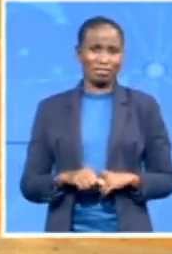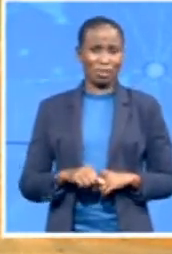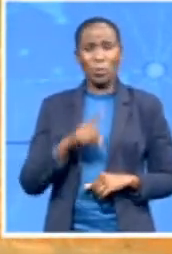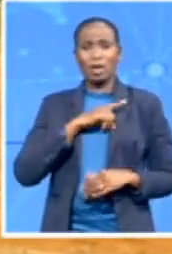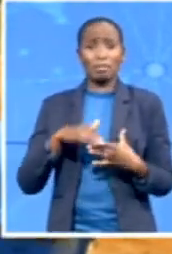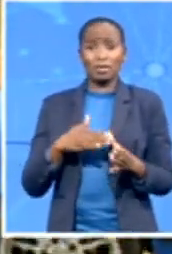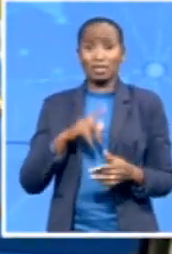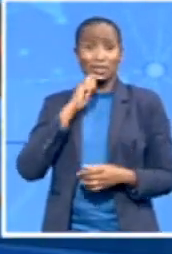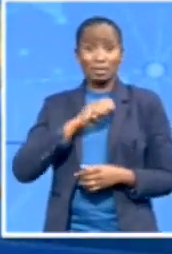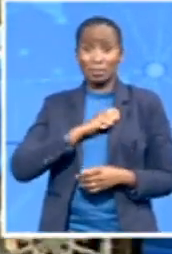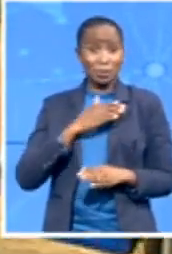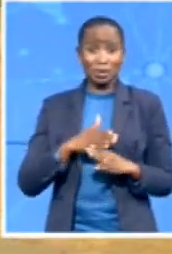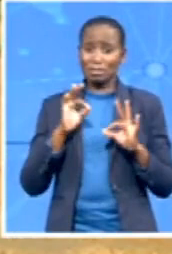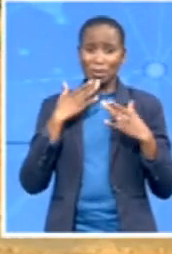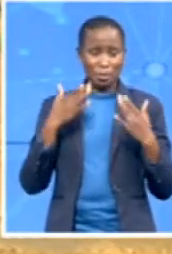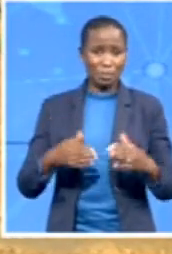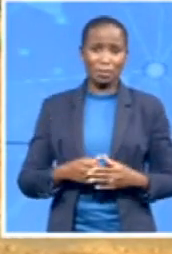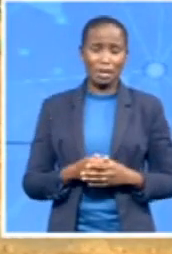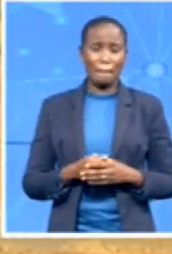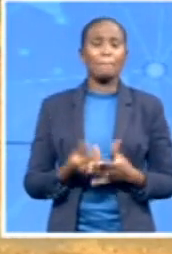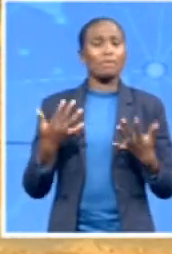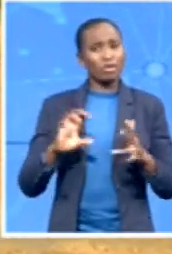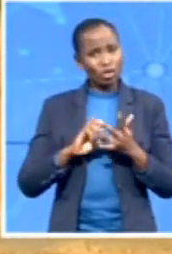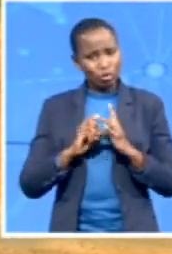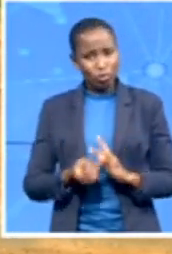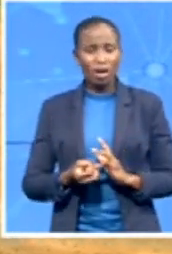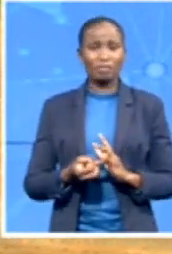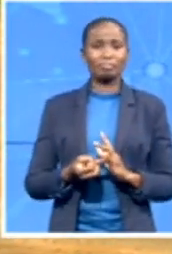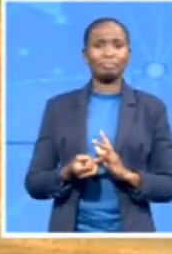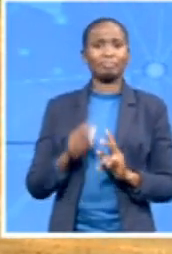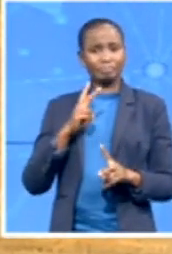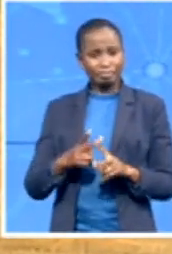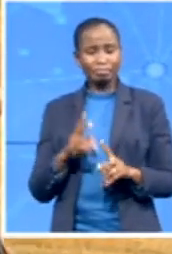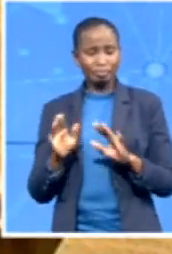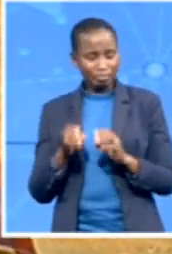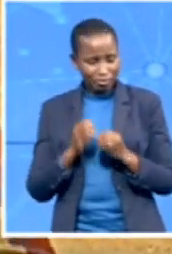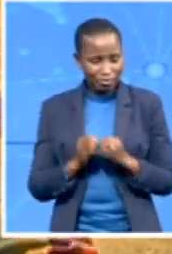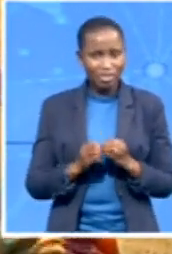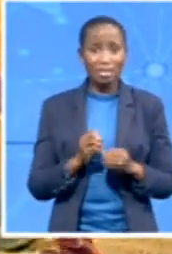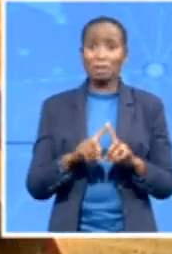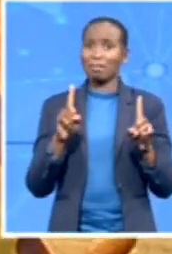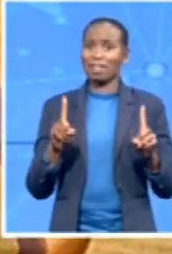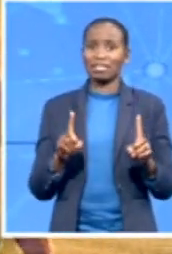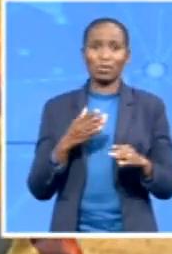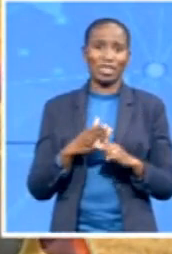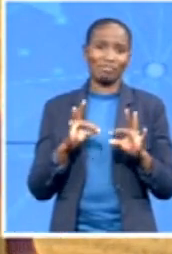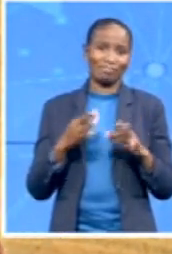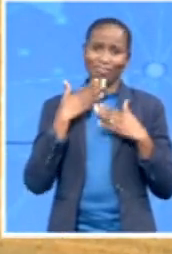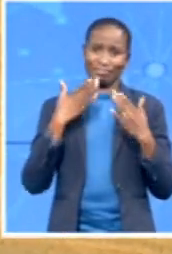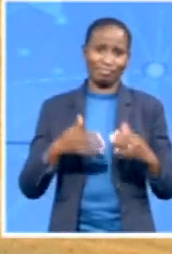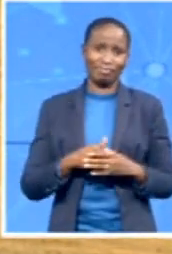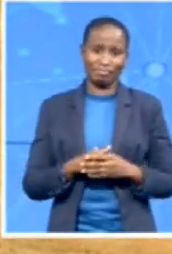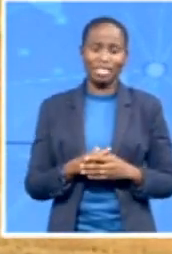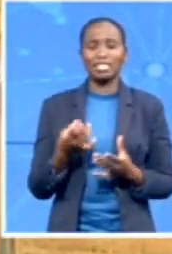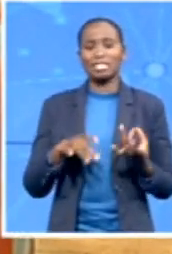tried a few times to replenish it, but it has not been working. And sometimes you see residents trying to